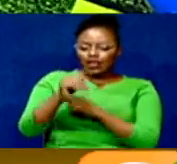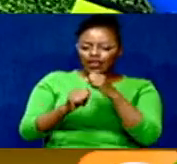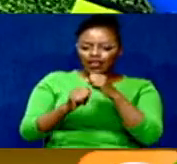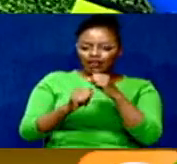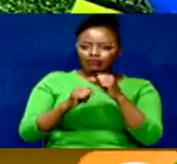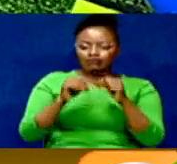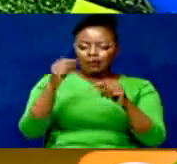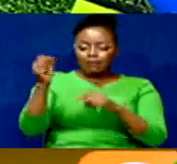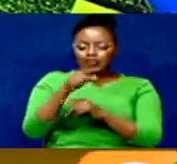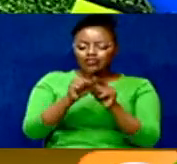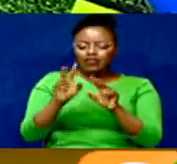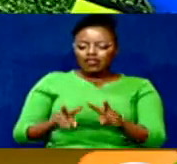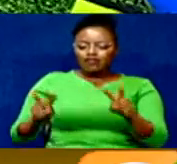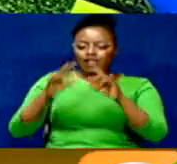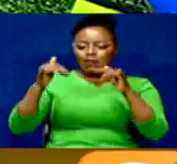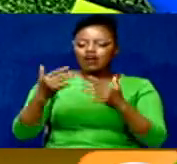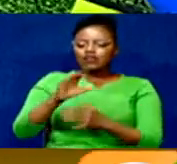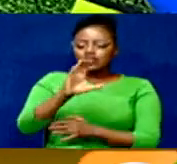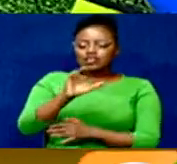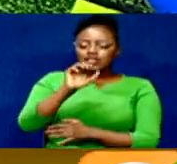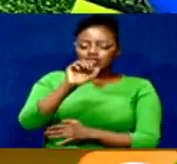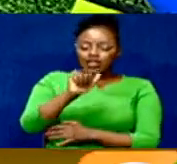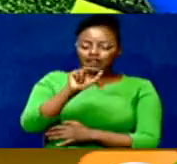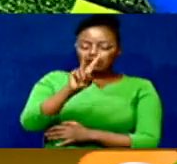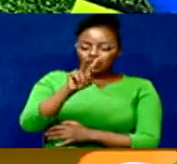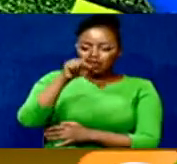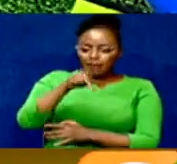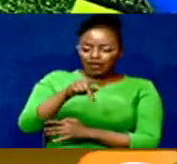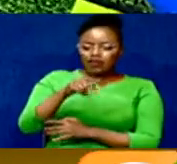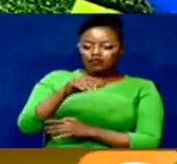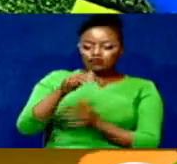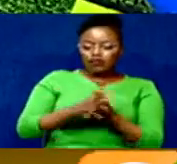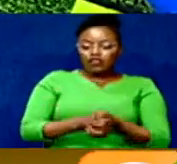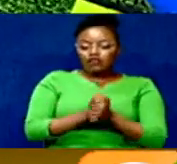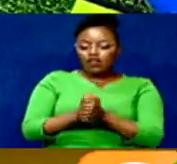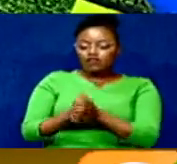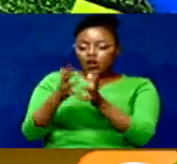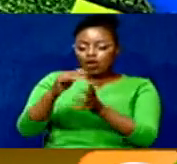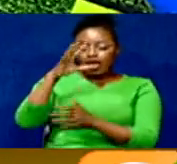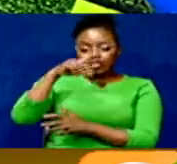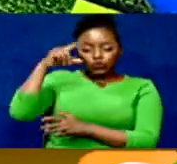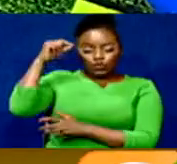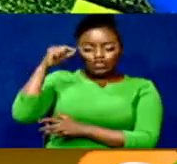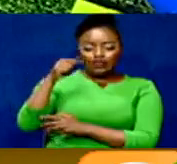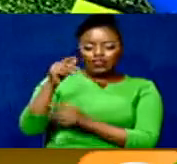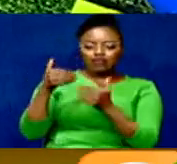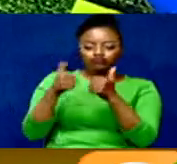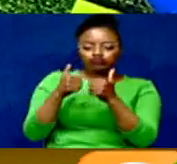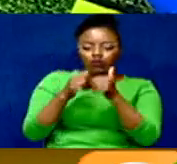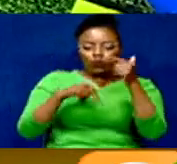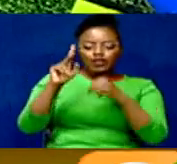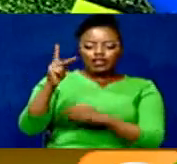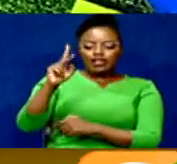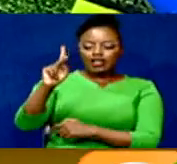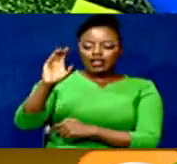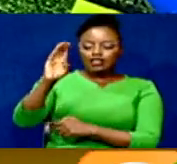most valuable player at last month's CAVB Africa Women Club Championships in Kelibia, Tunisia, a tournament won by Kenya's